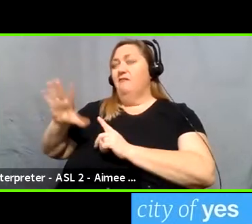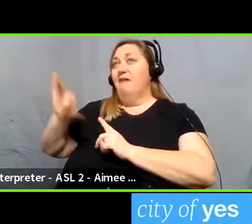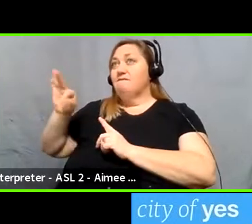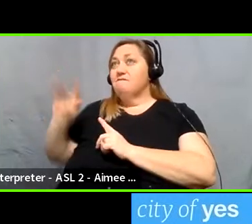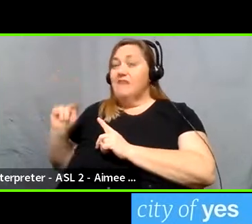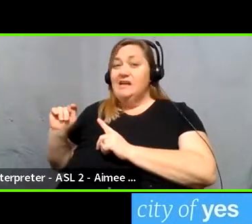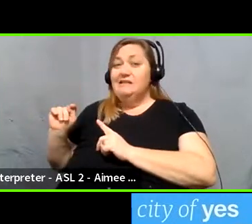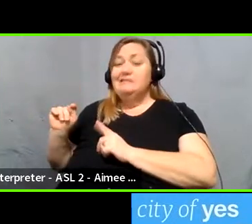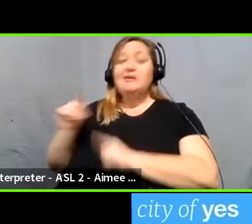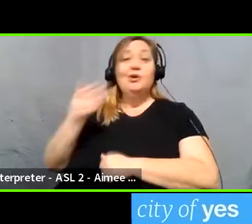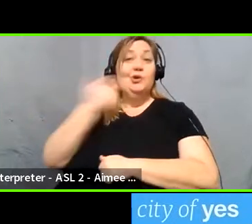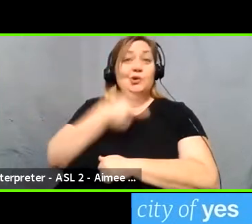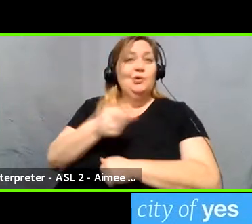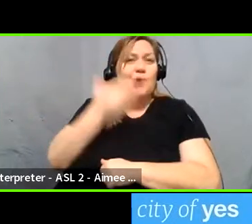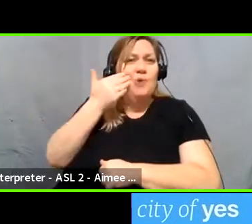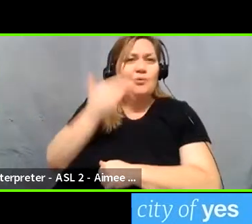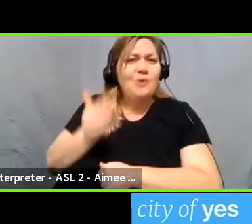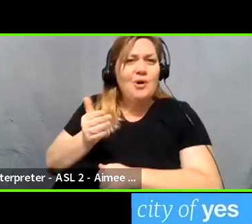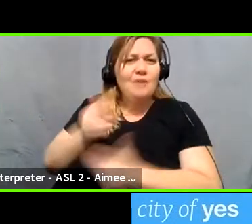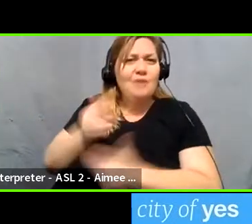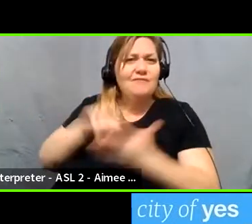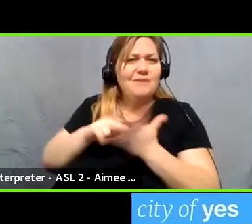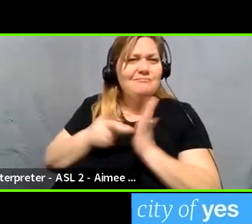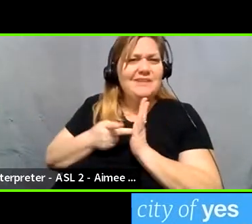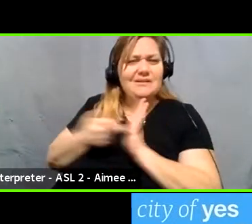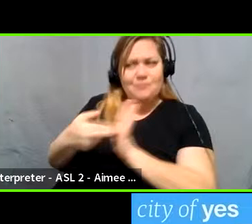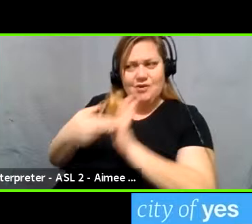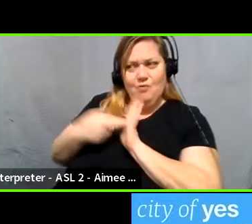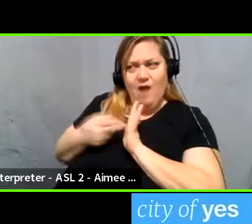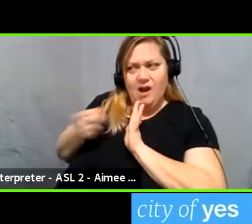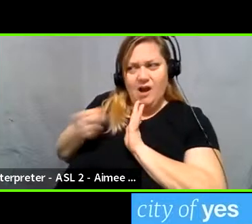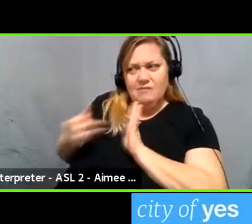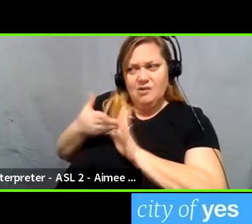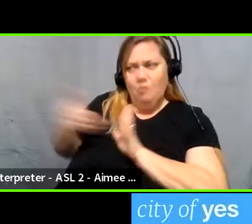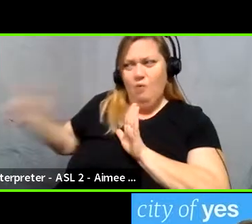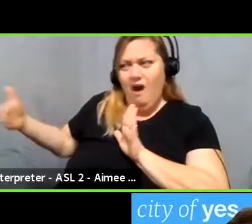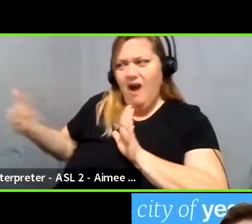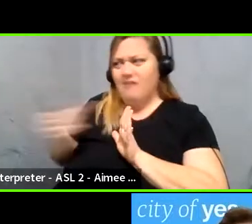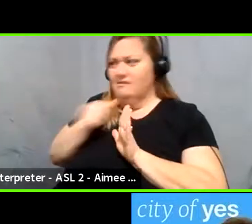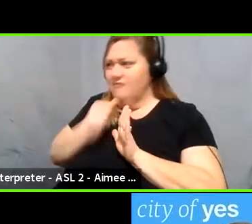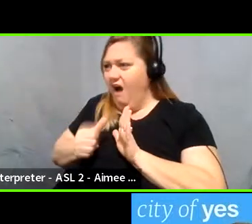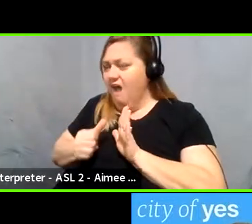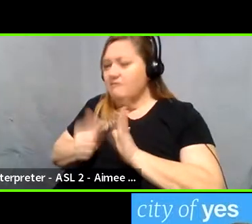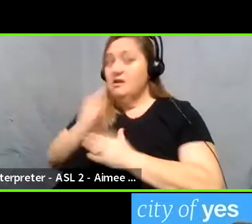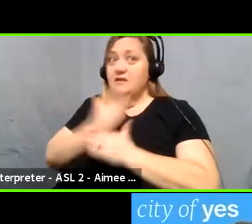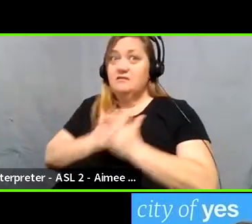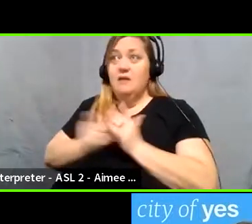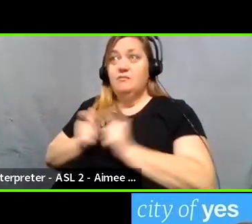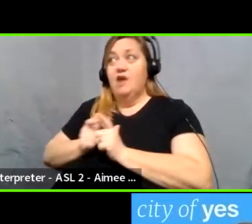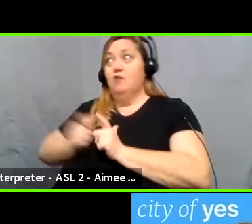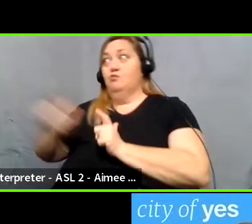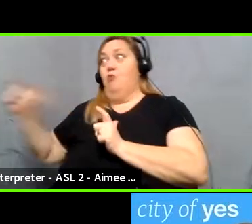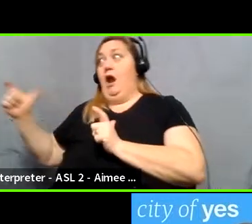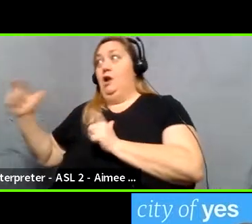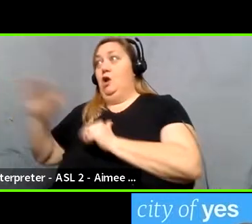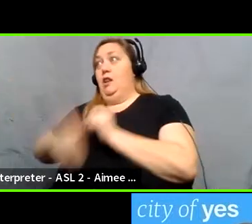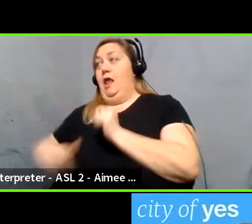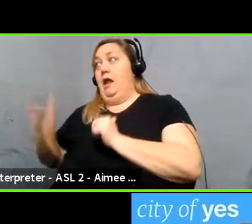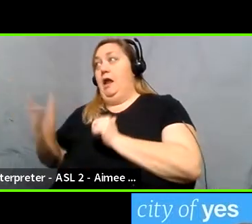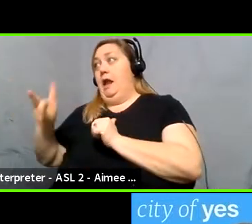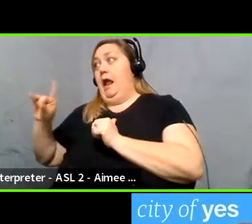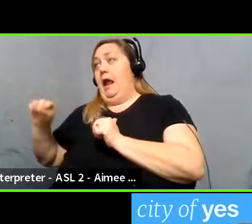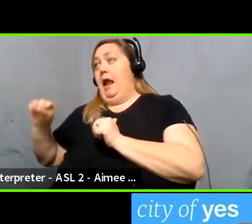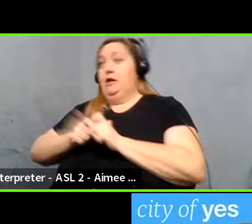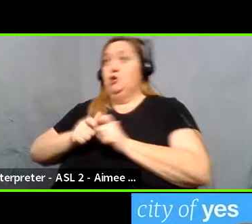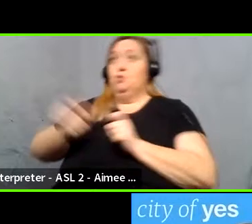you don't know whether or not it meets that requirement. Some simply say greater than 70 feet wide or greater than 80 feet wide,